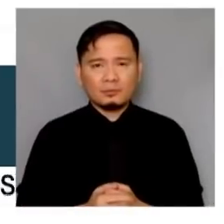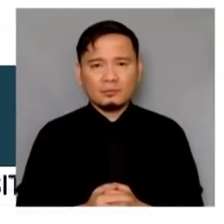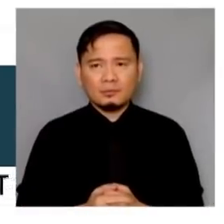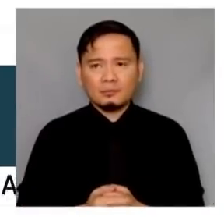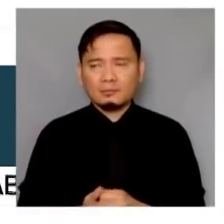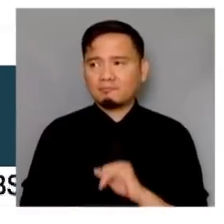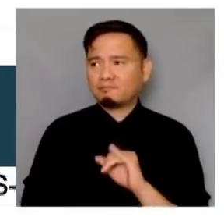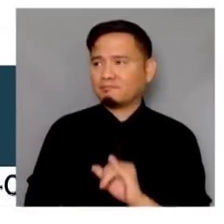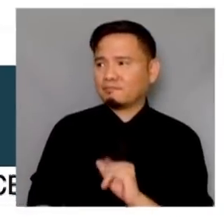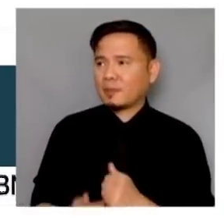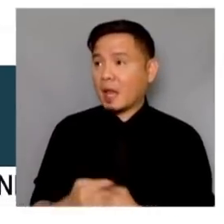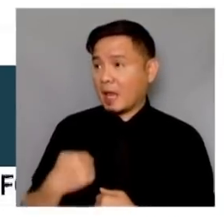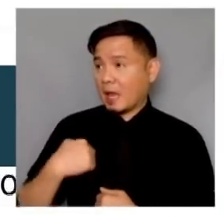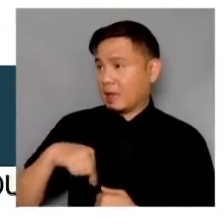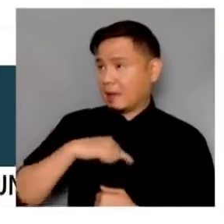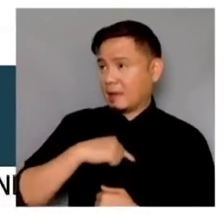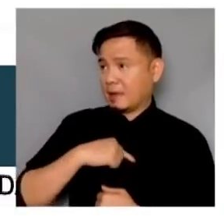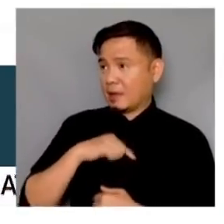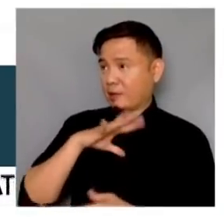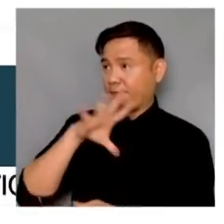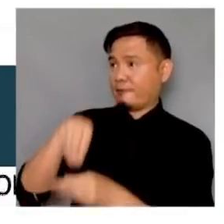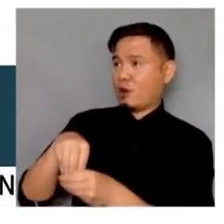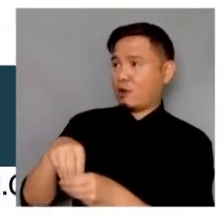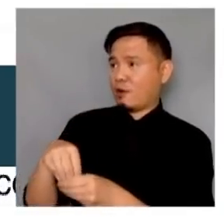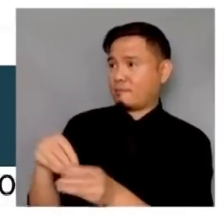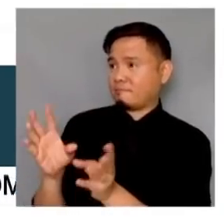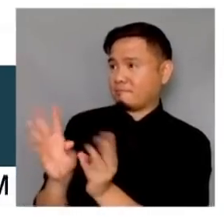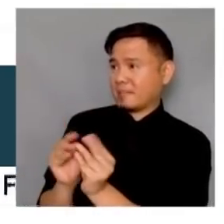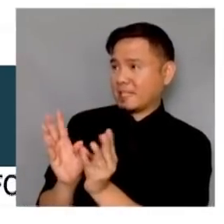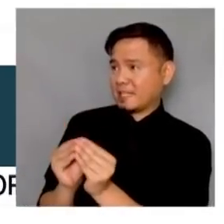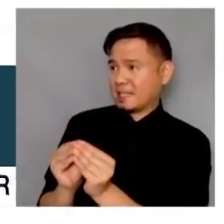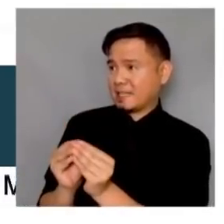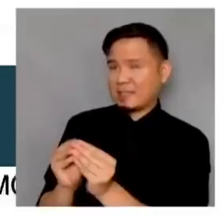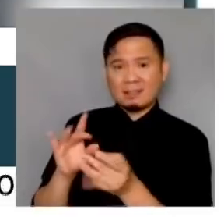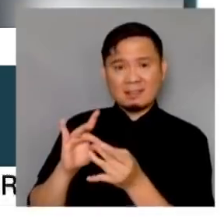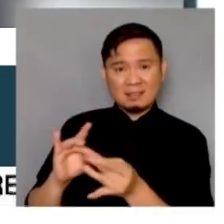was not in the loop, no, about that press con. I was informed